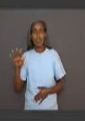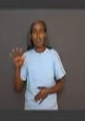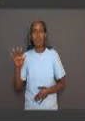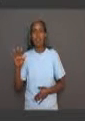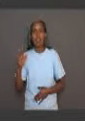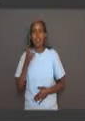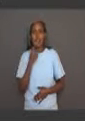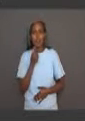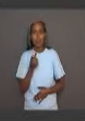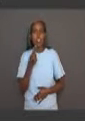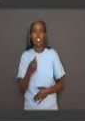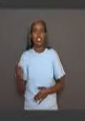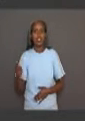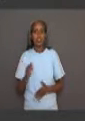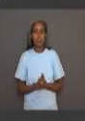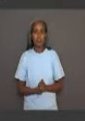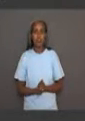2.25 bir each.